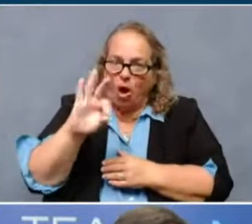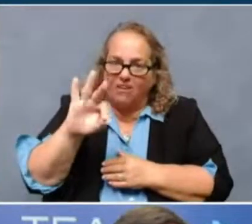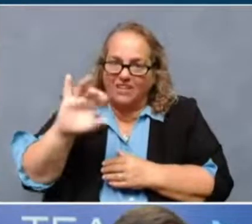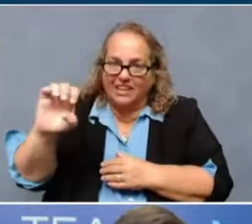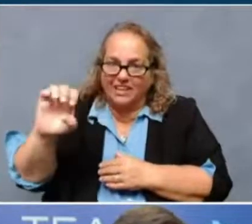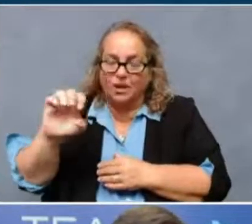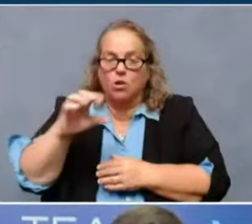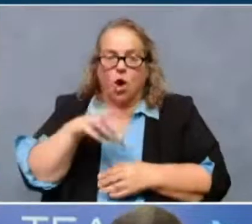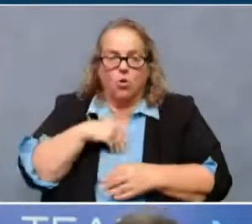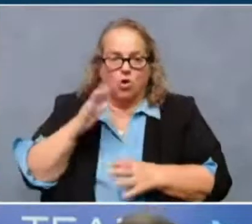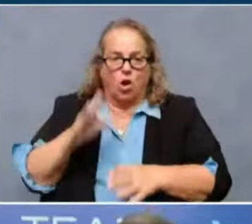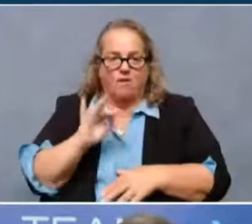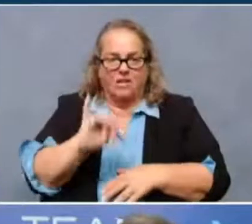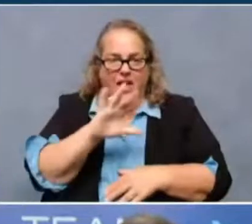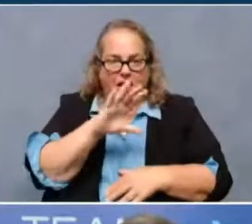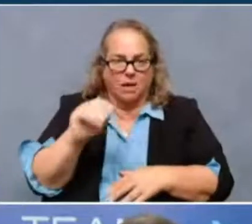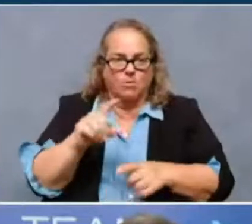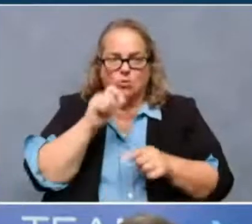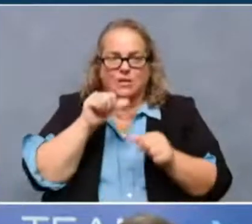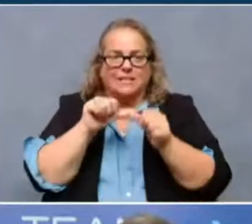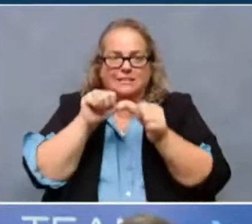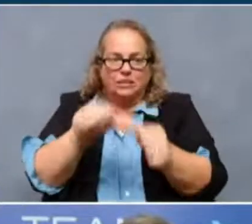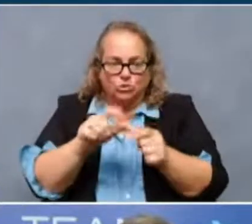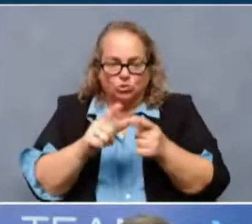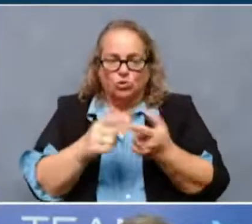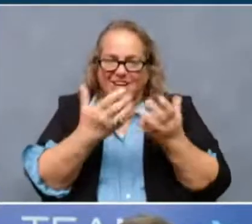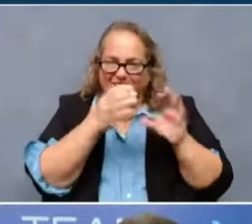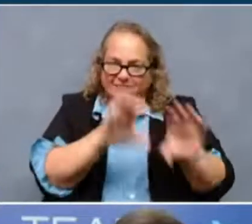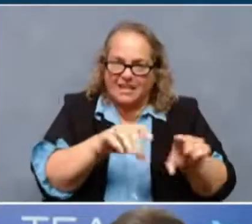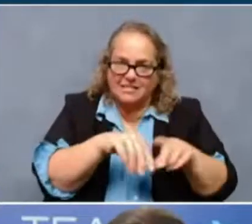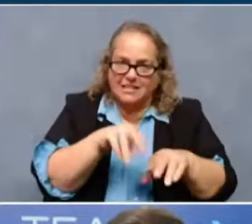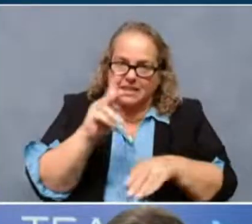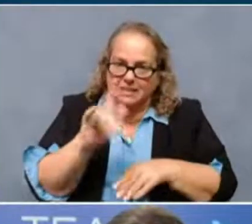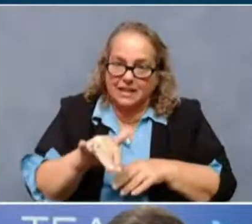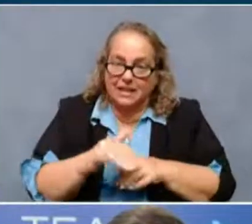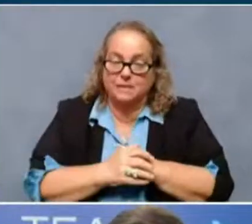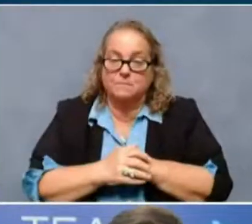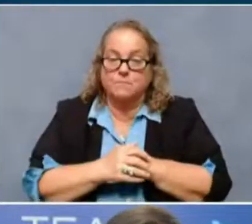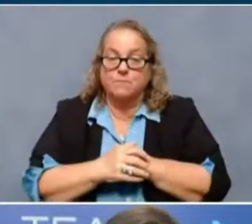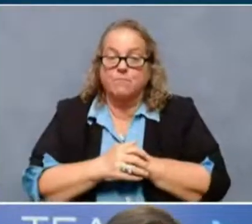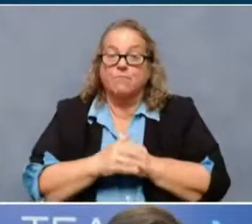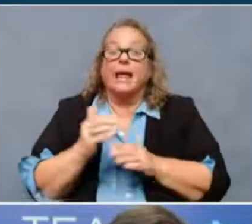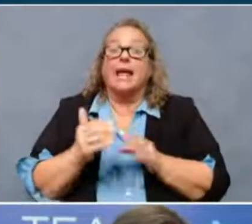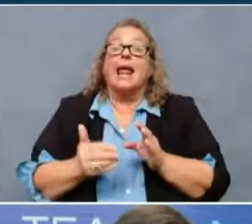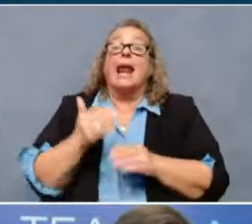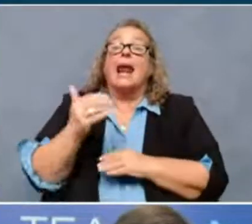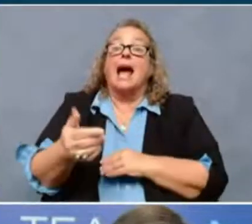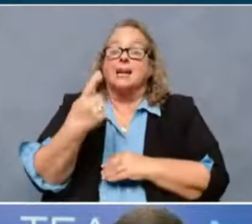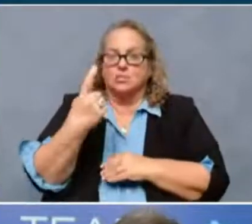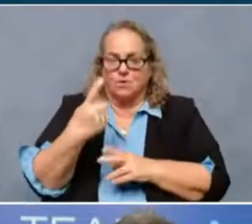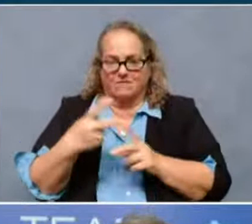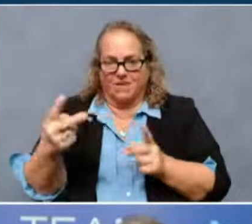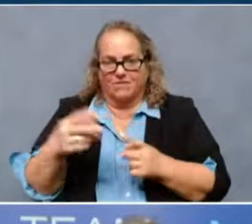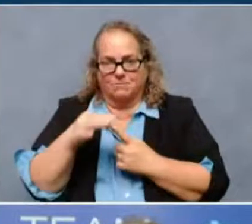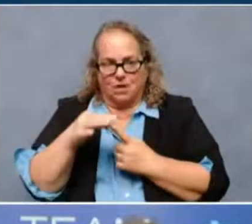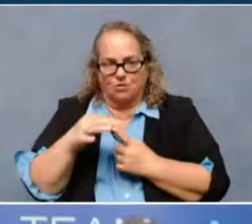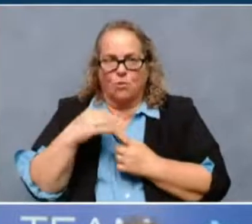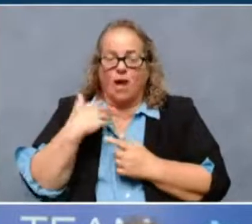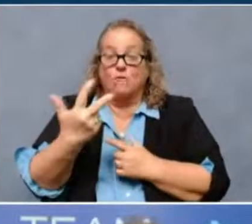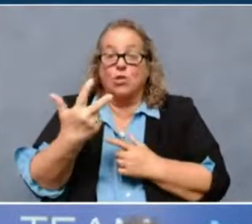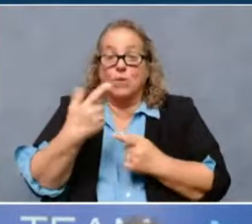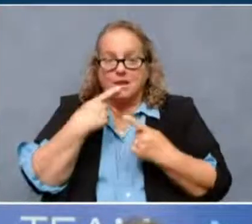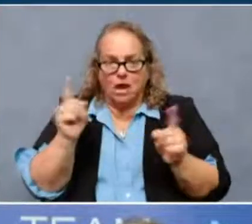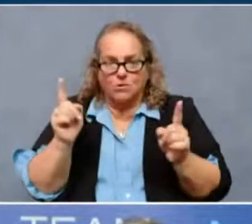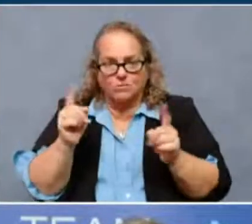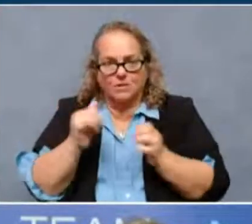to invest in Kentucky. This next one is pretty special. We're going to have actually 3 announcements that are new